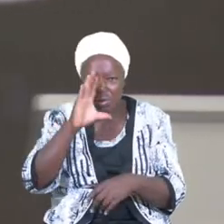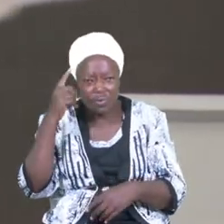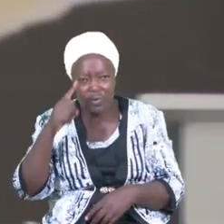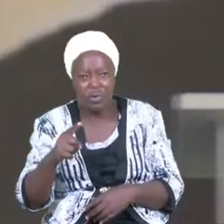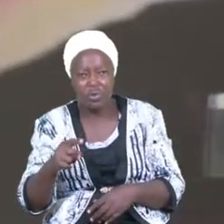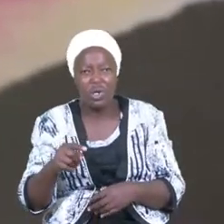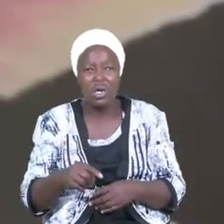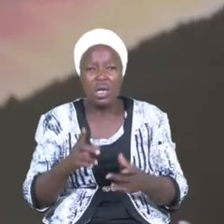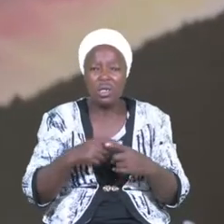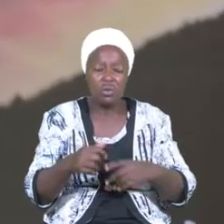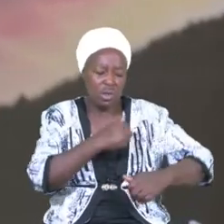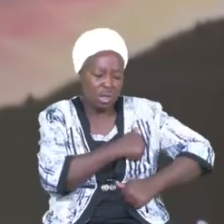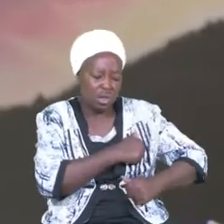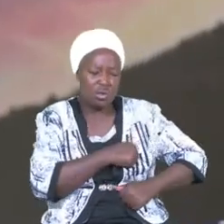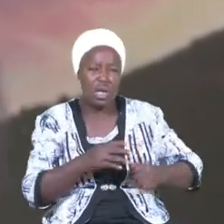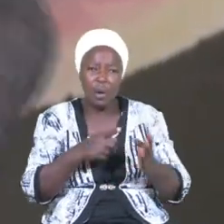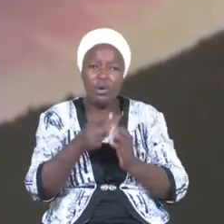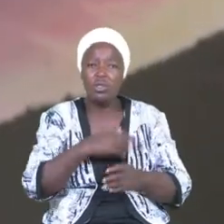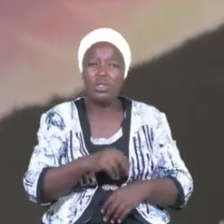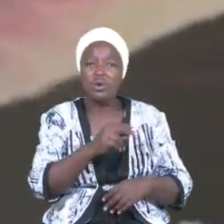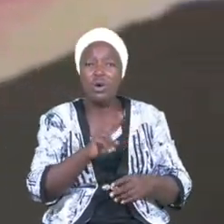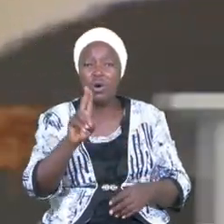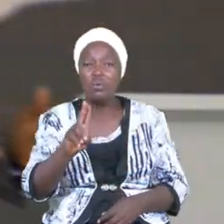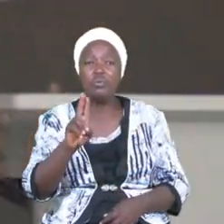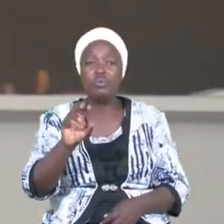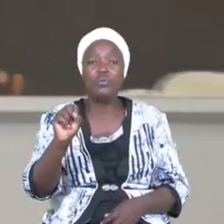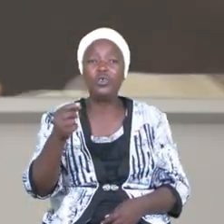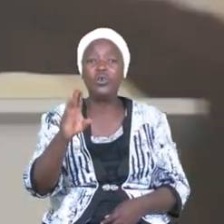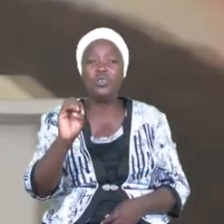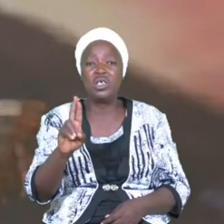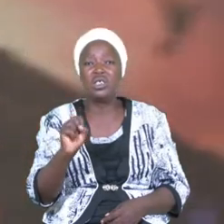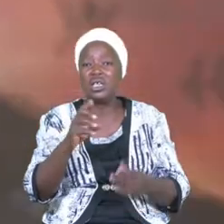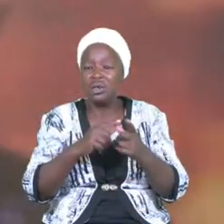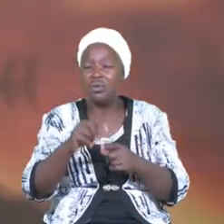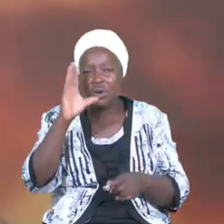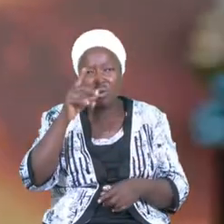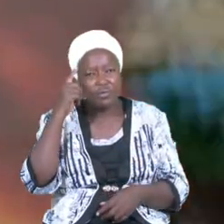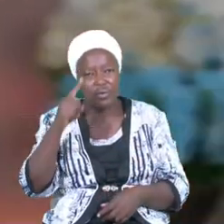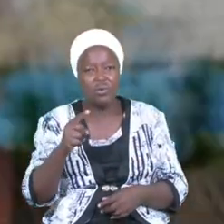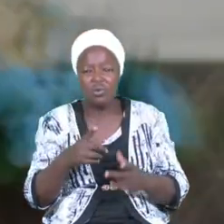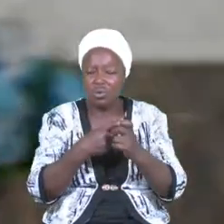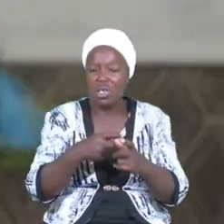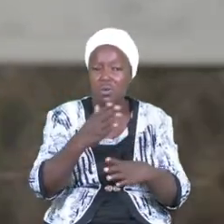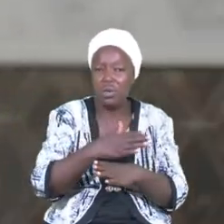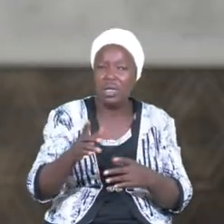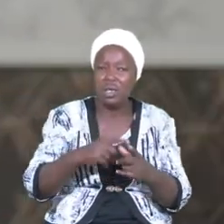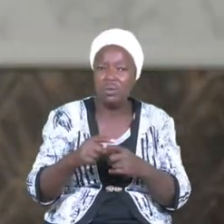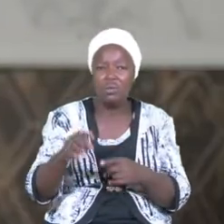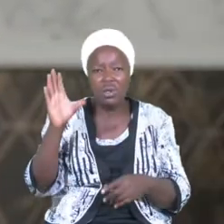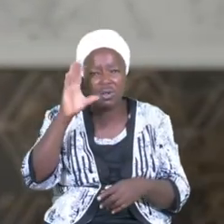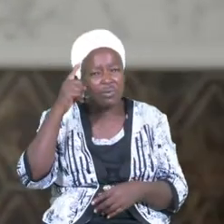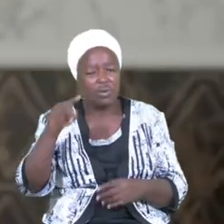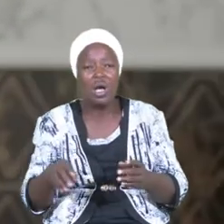security, among the ushers. You have run away, we're looking for you among the soul winners,